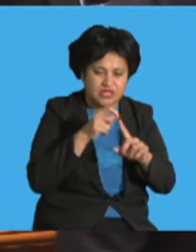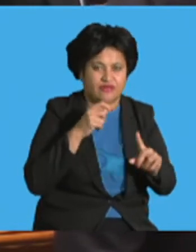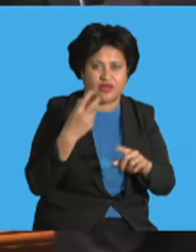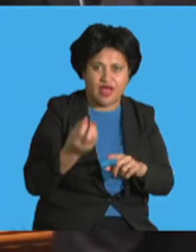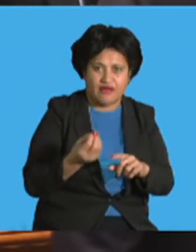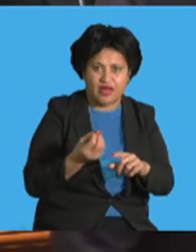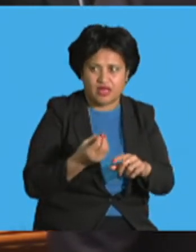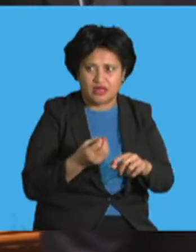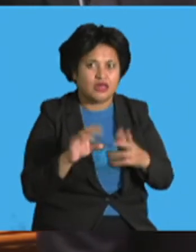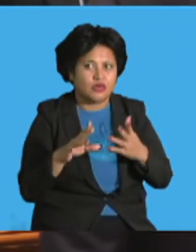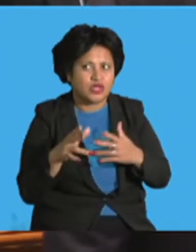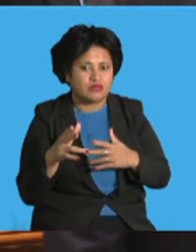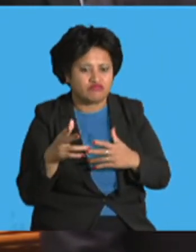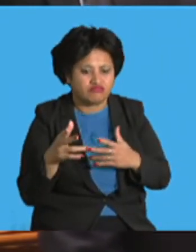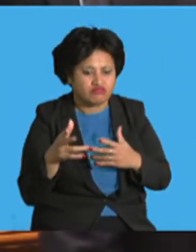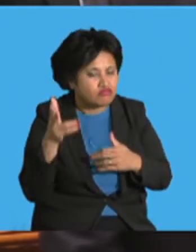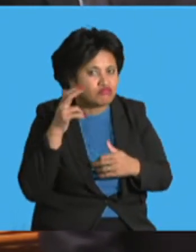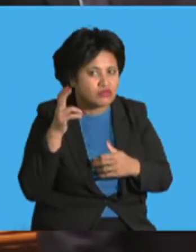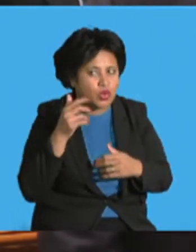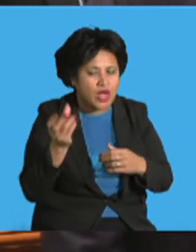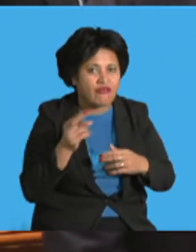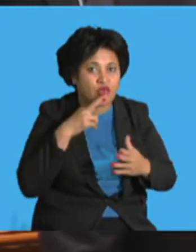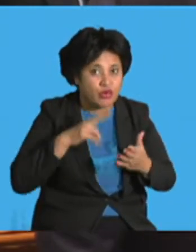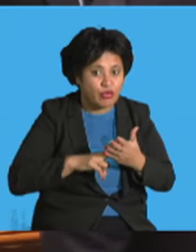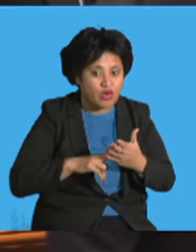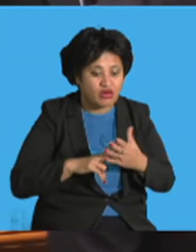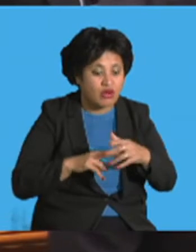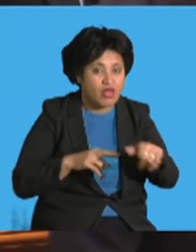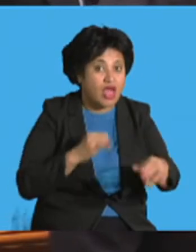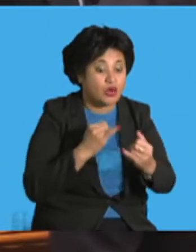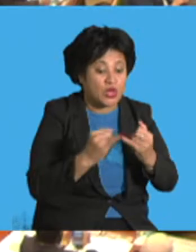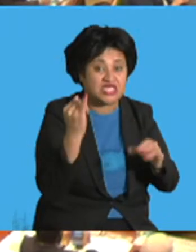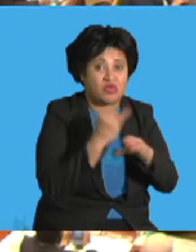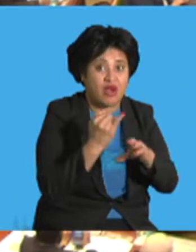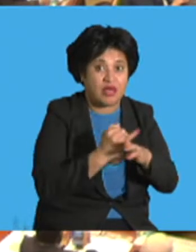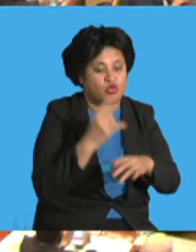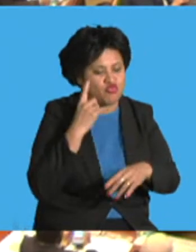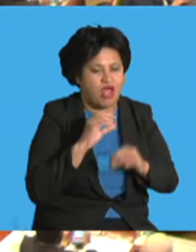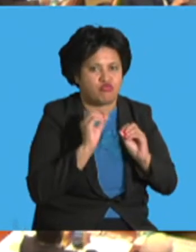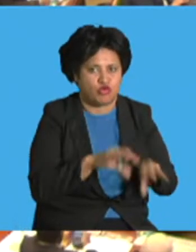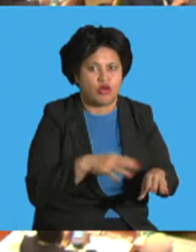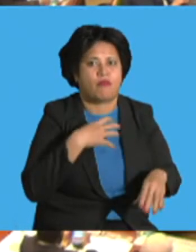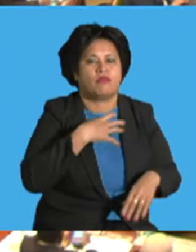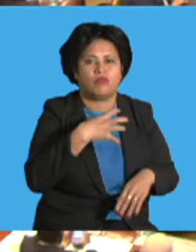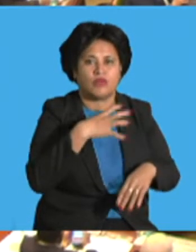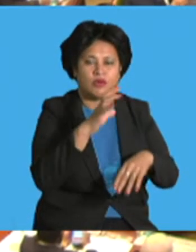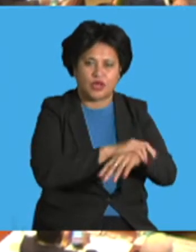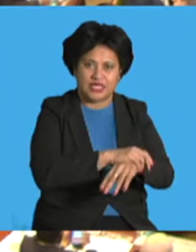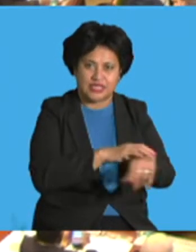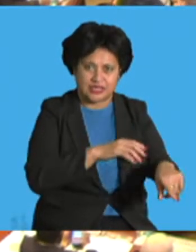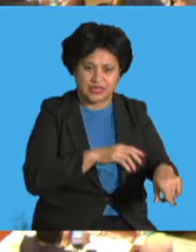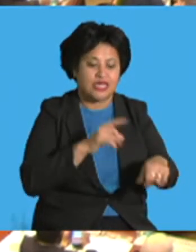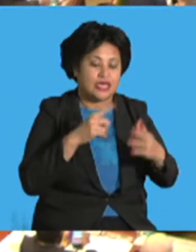the assessments that are made by the police force, not only in the central business